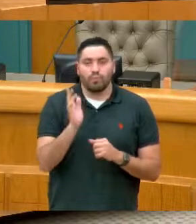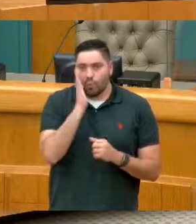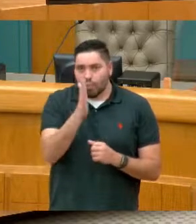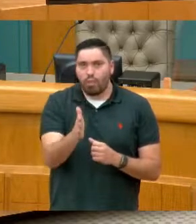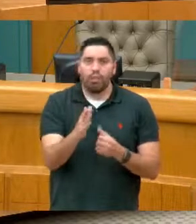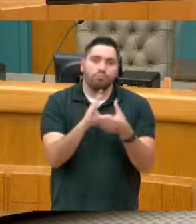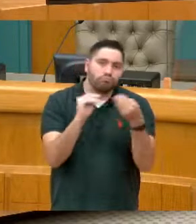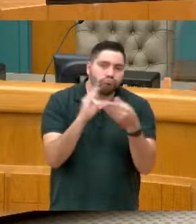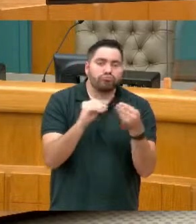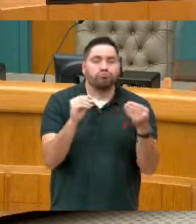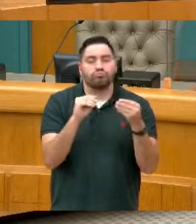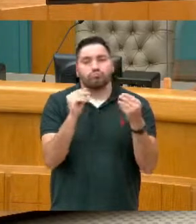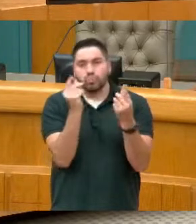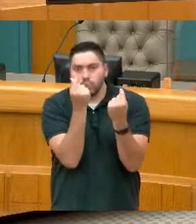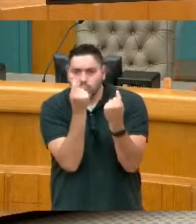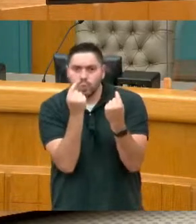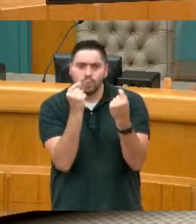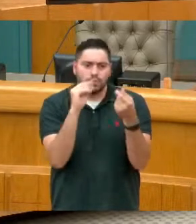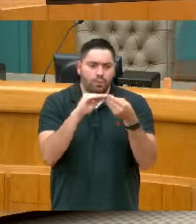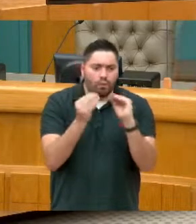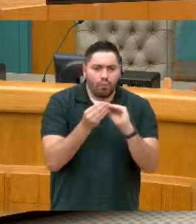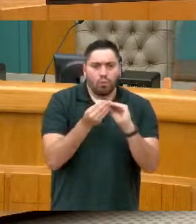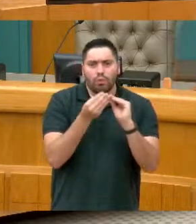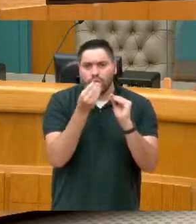I think you look forward to that. As you know,